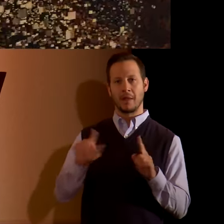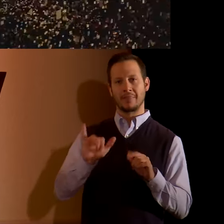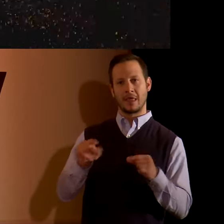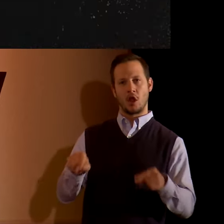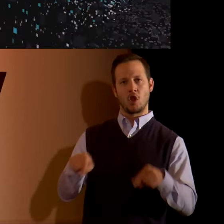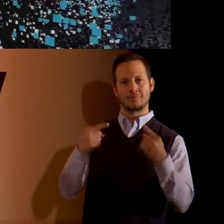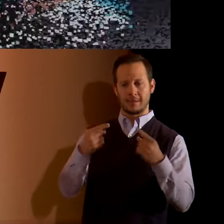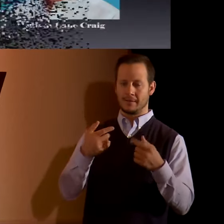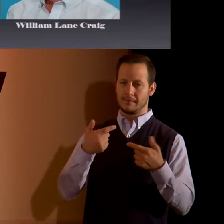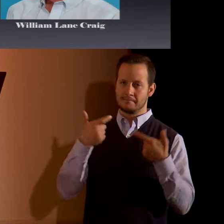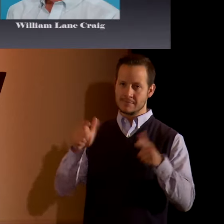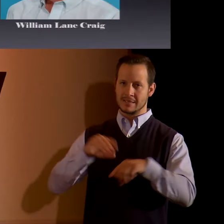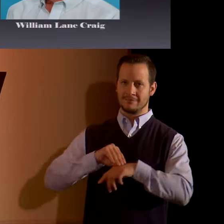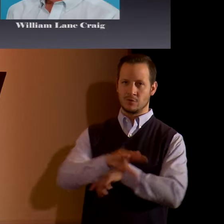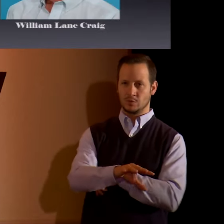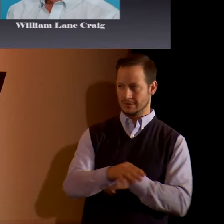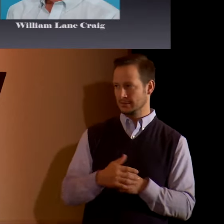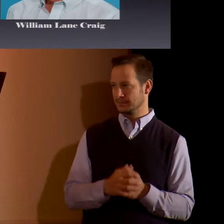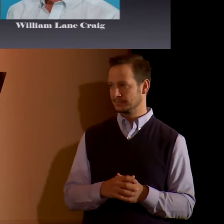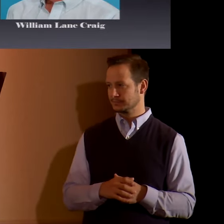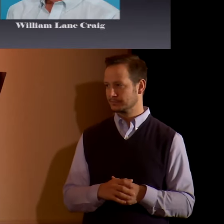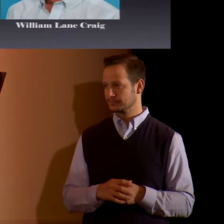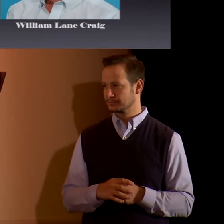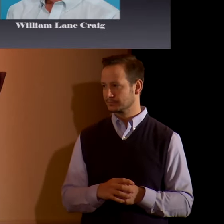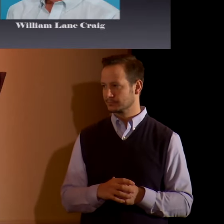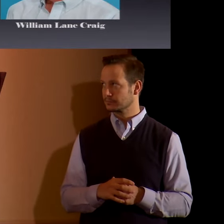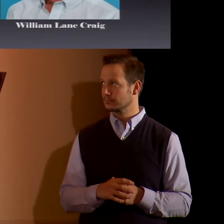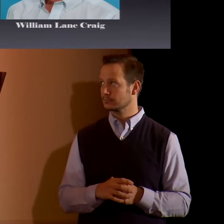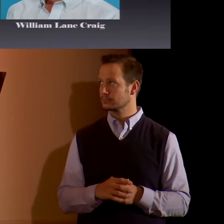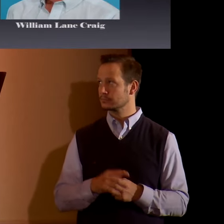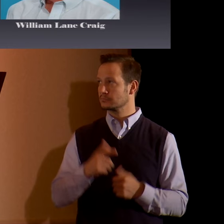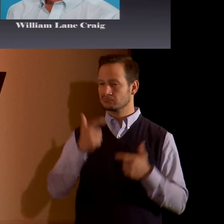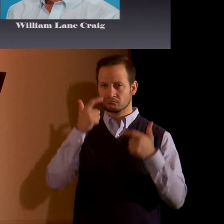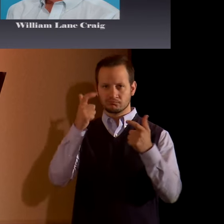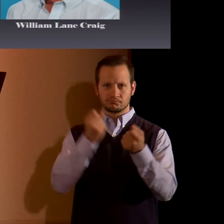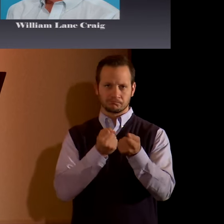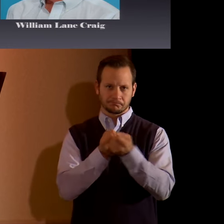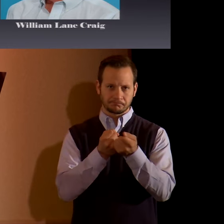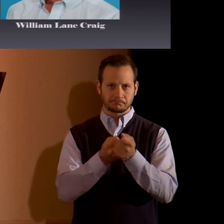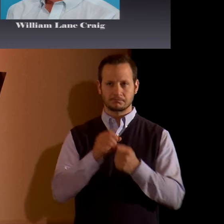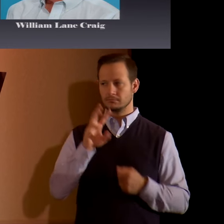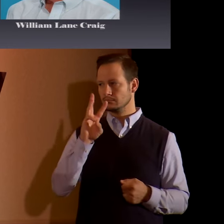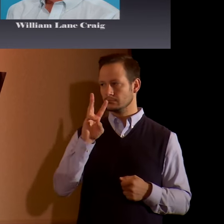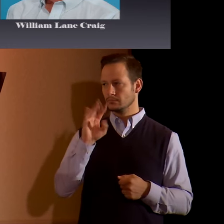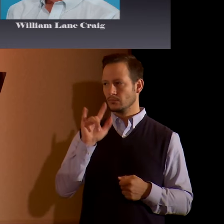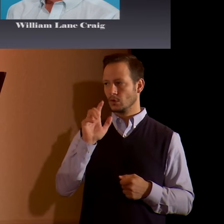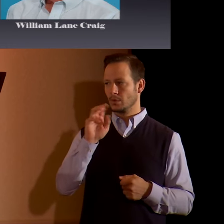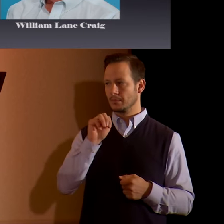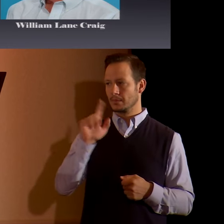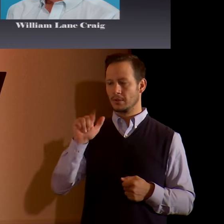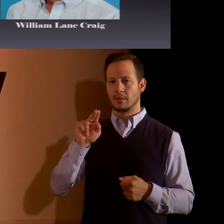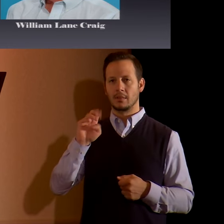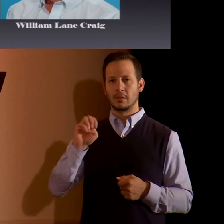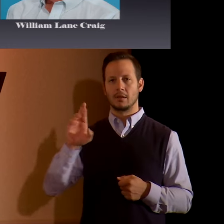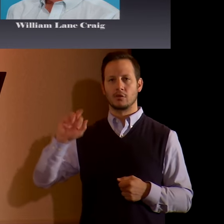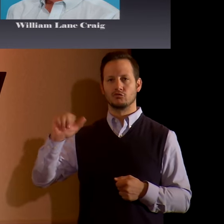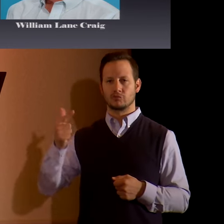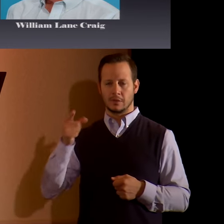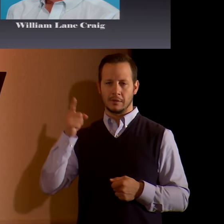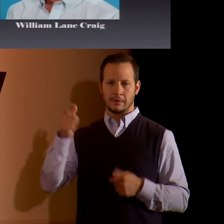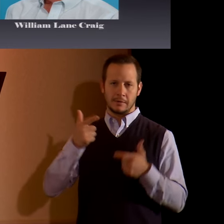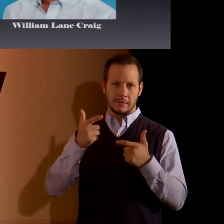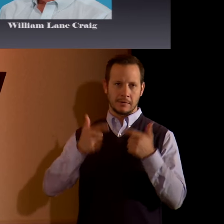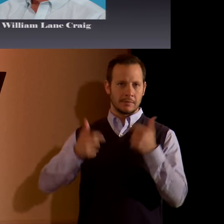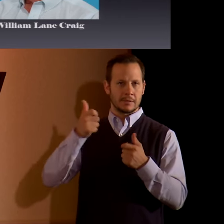enormously influential. Among its prominent exponents today is William Lane Craig, America's foremost Christian